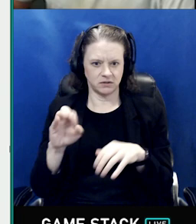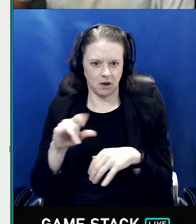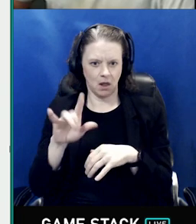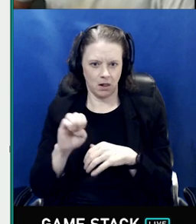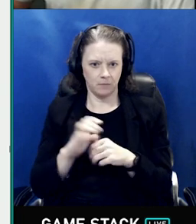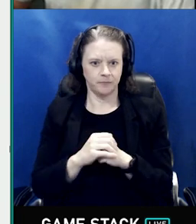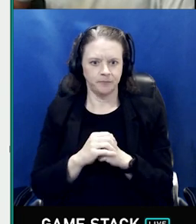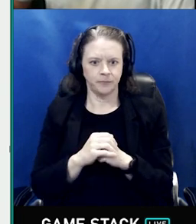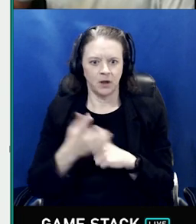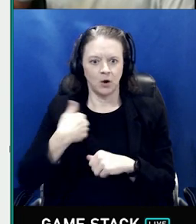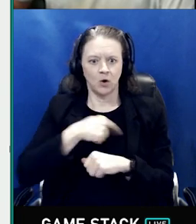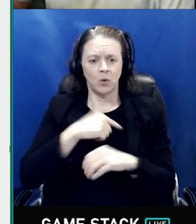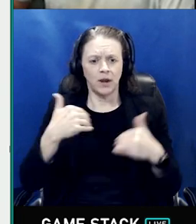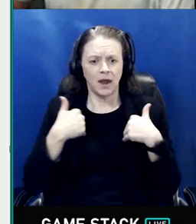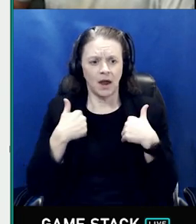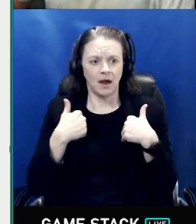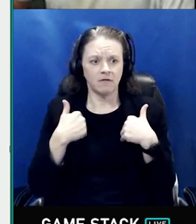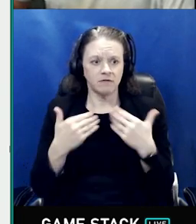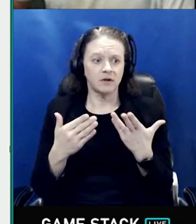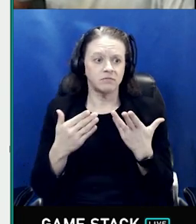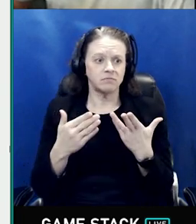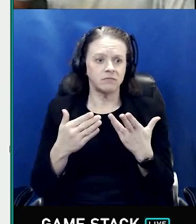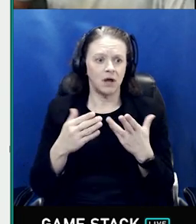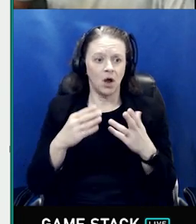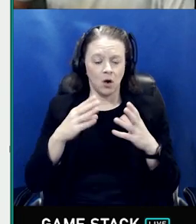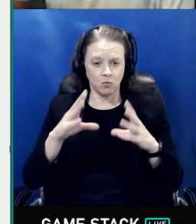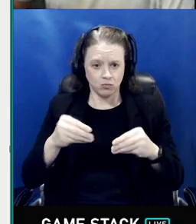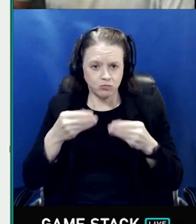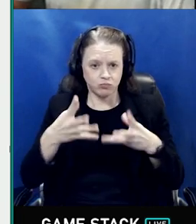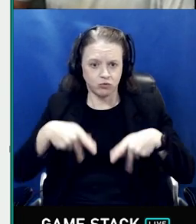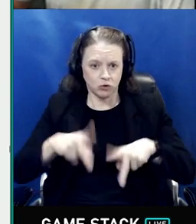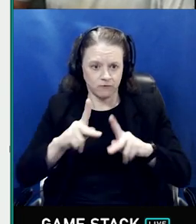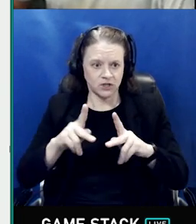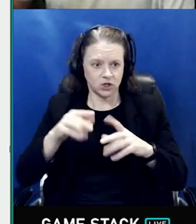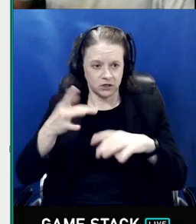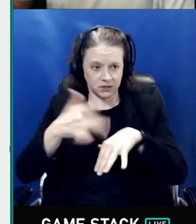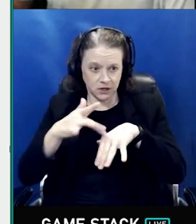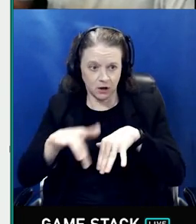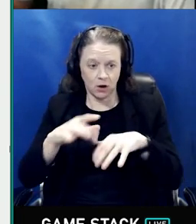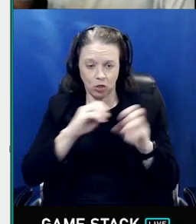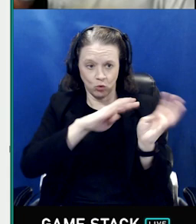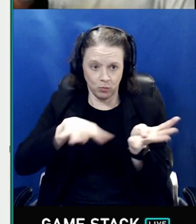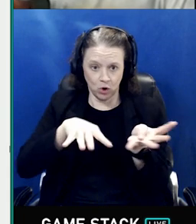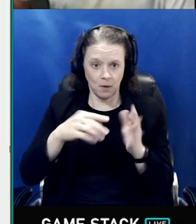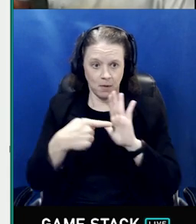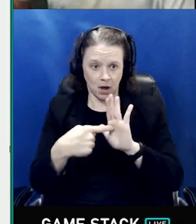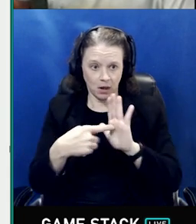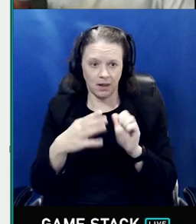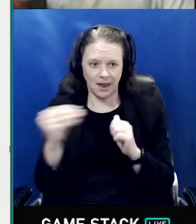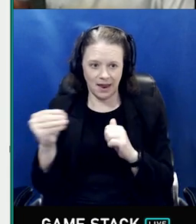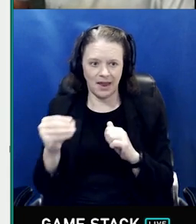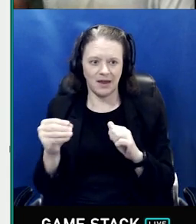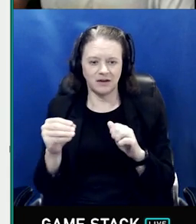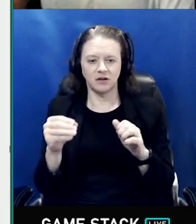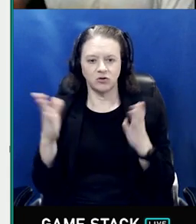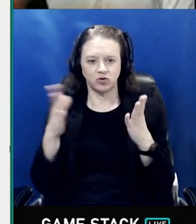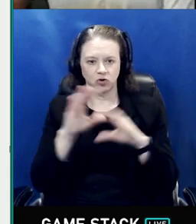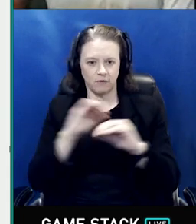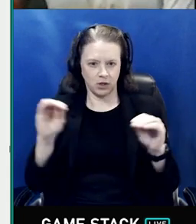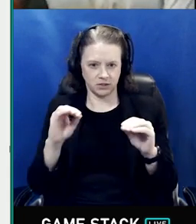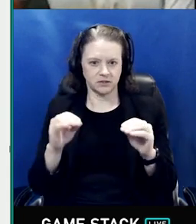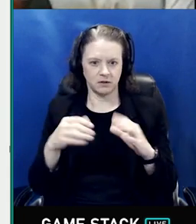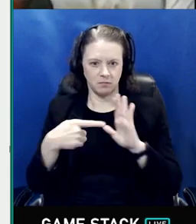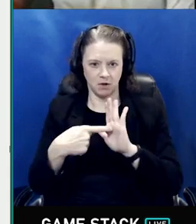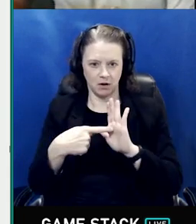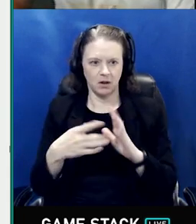model and a serverless model. And in the provision throughput model, you have a choice of our standard throughput or autoscale. And let me explain